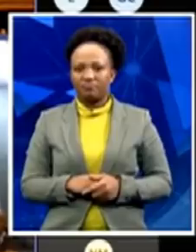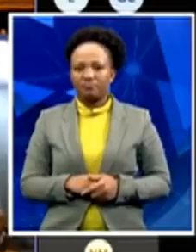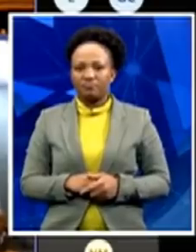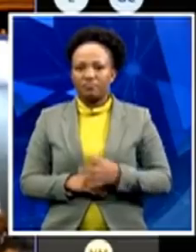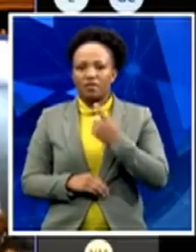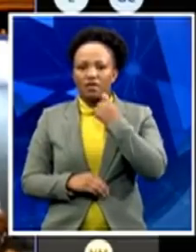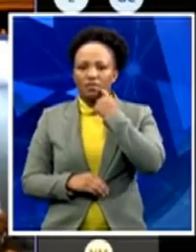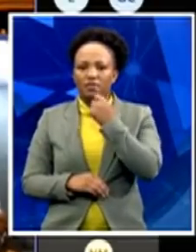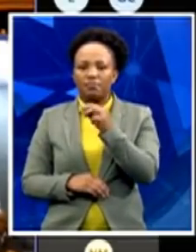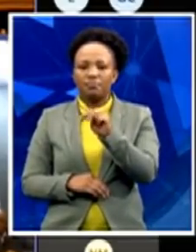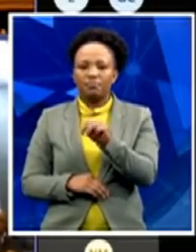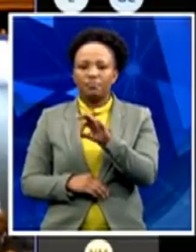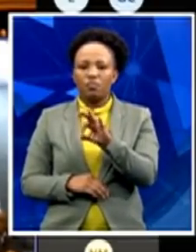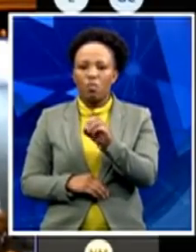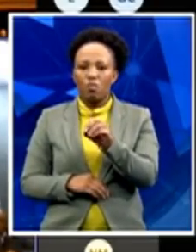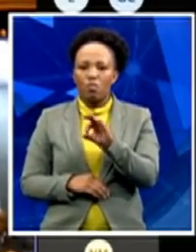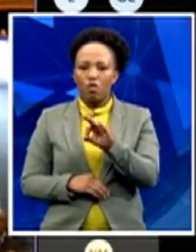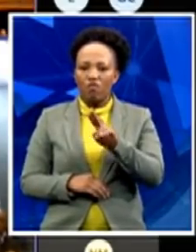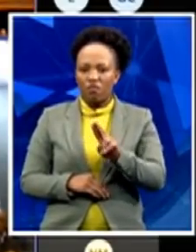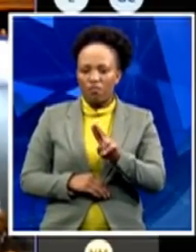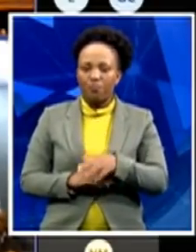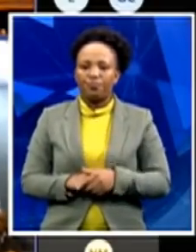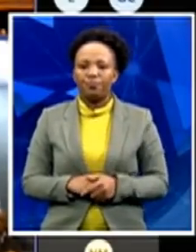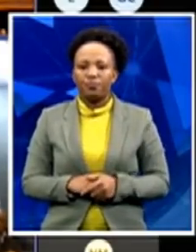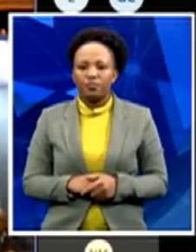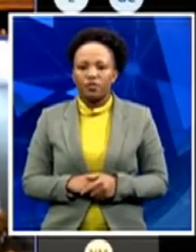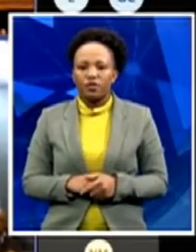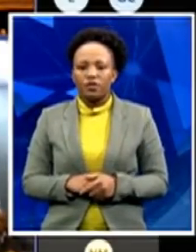lord, well, before I start, I just